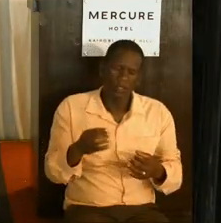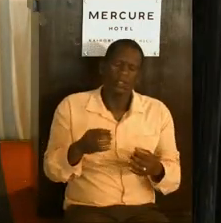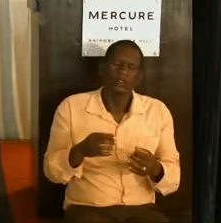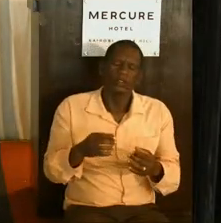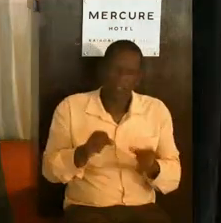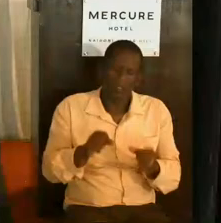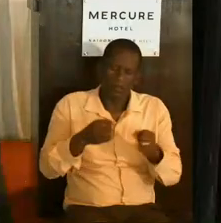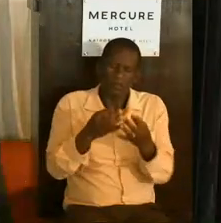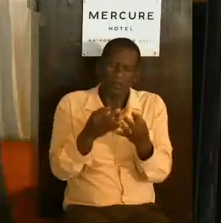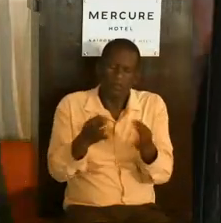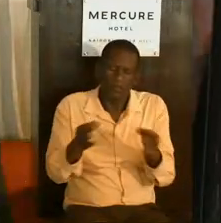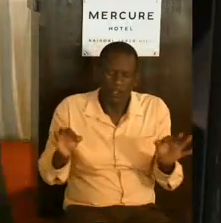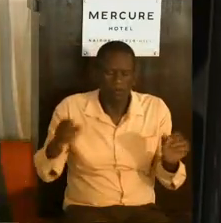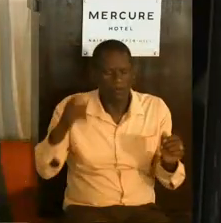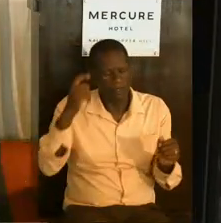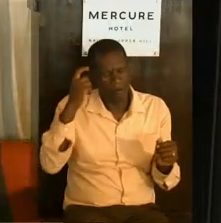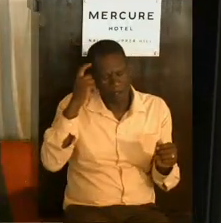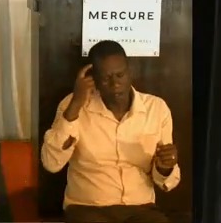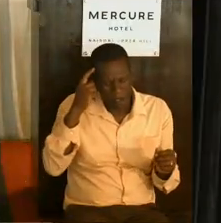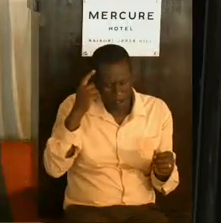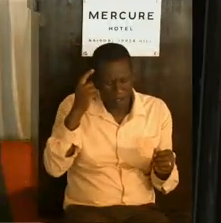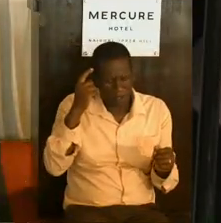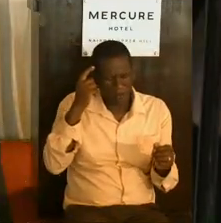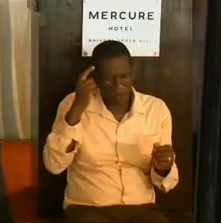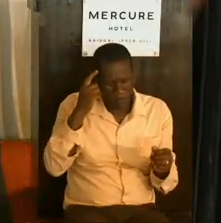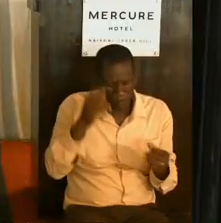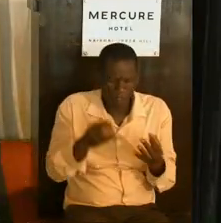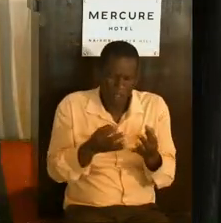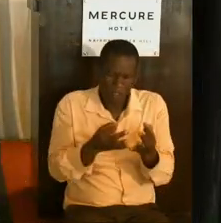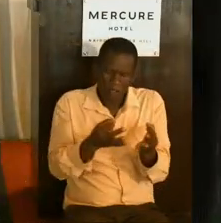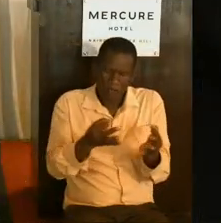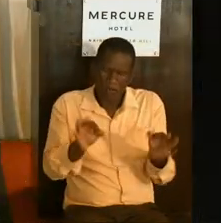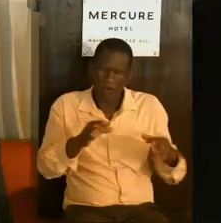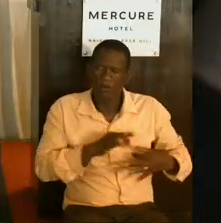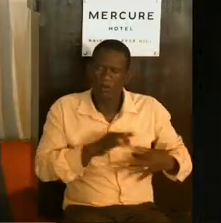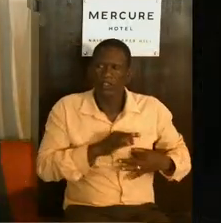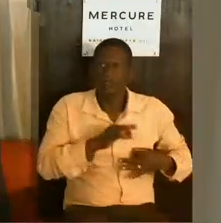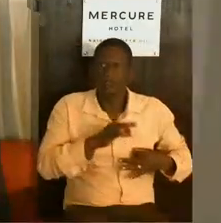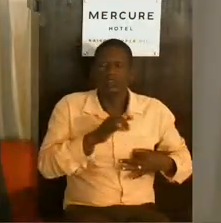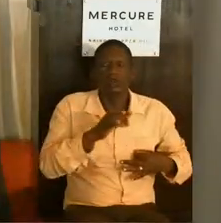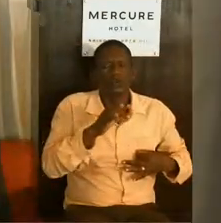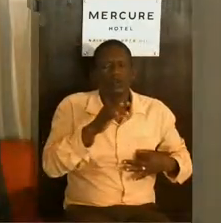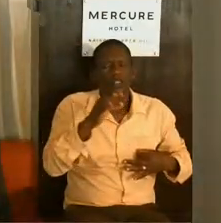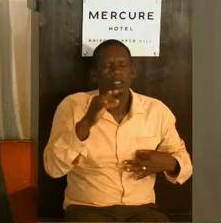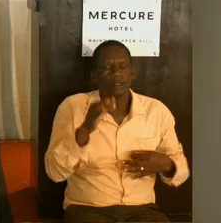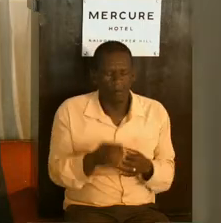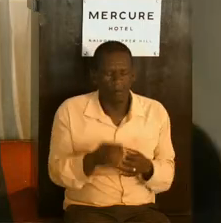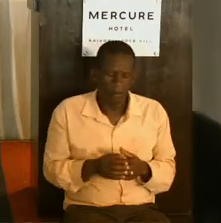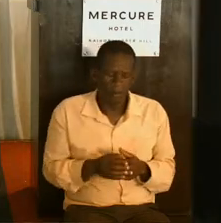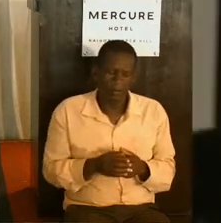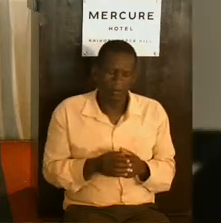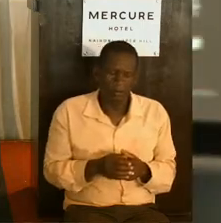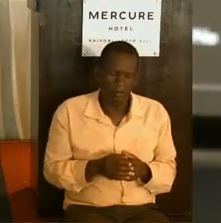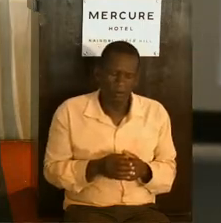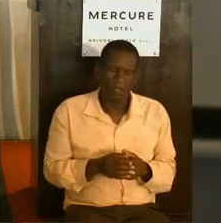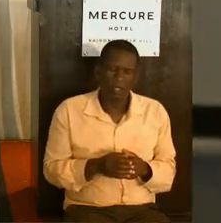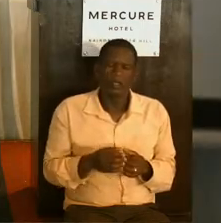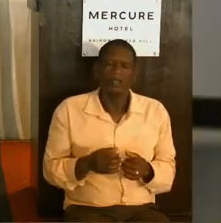said freedom of the mama I have freedom of the Soul